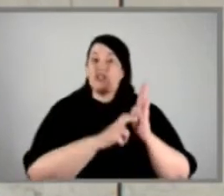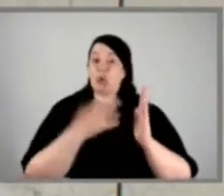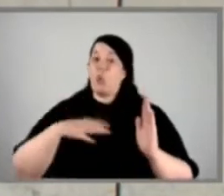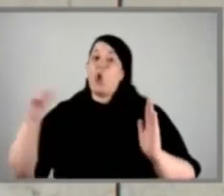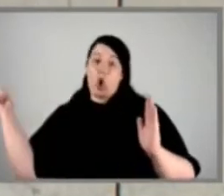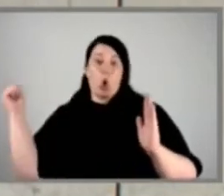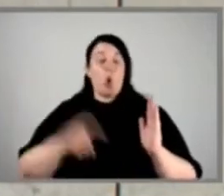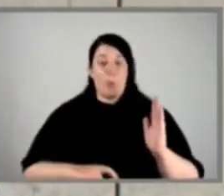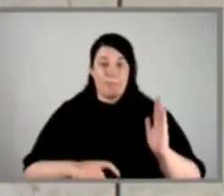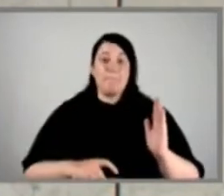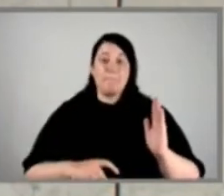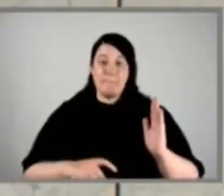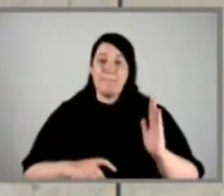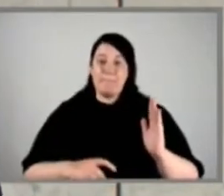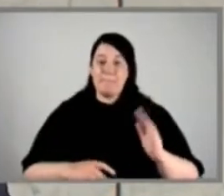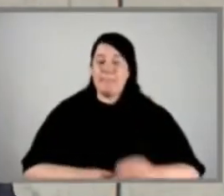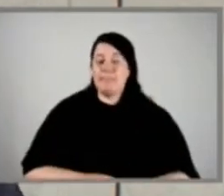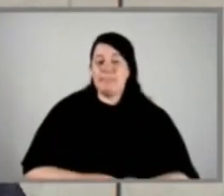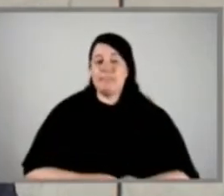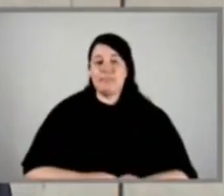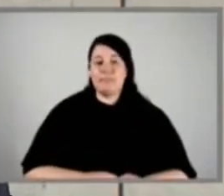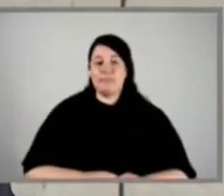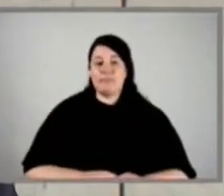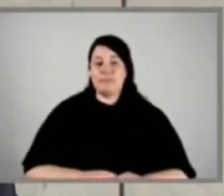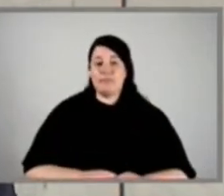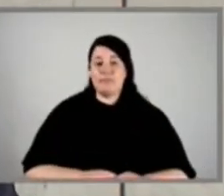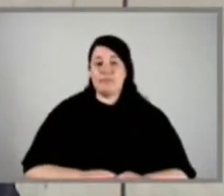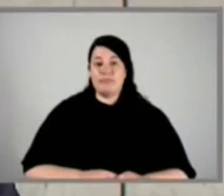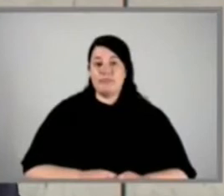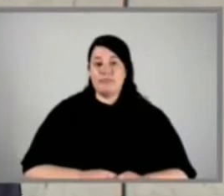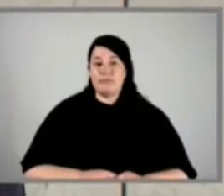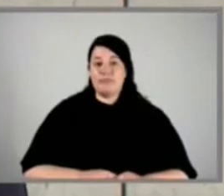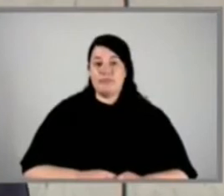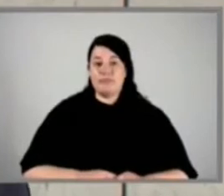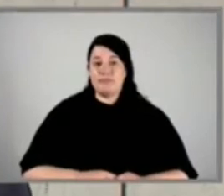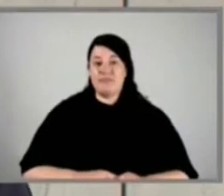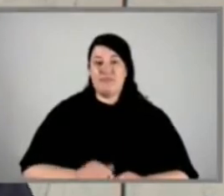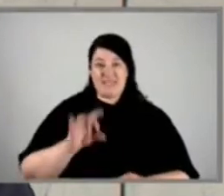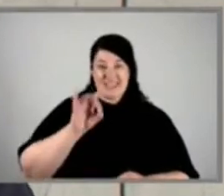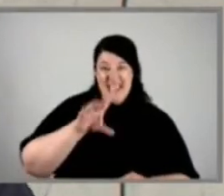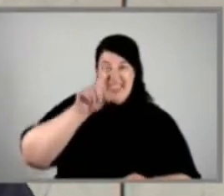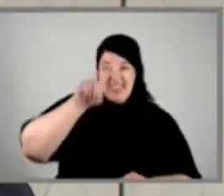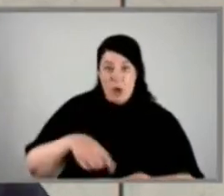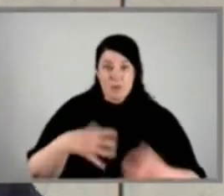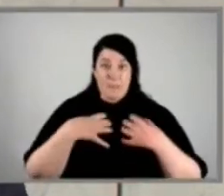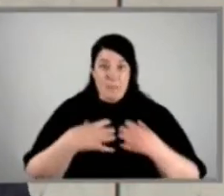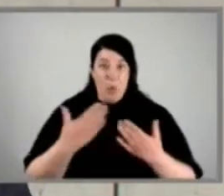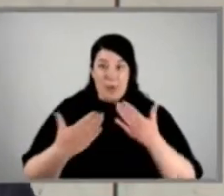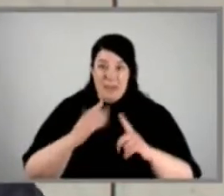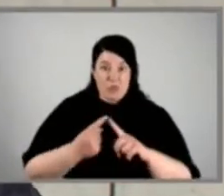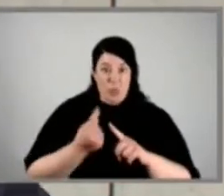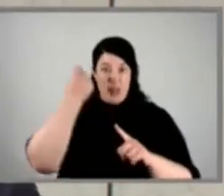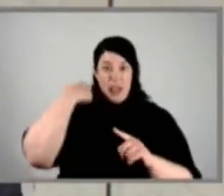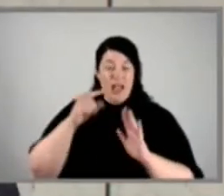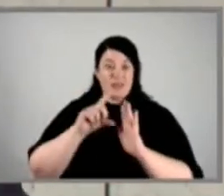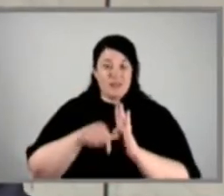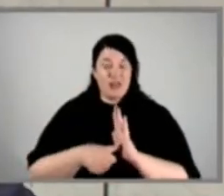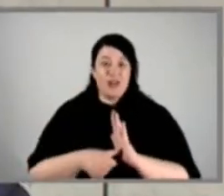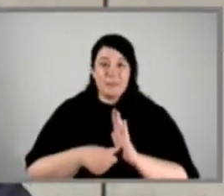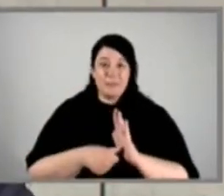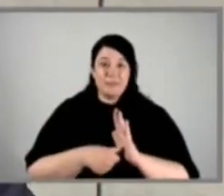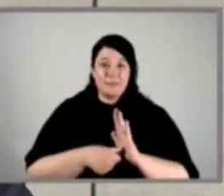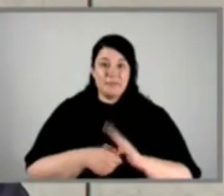interest in returning to Australia, and that's around about 10,000 more than we were talking about, and that